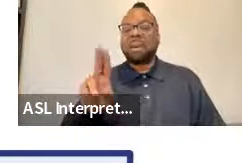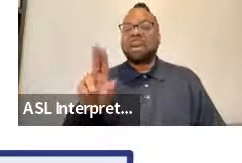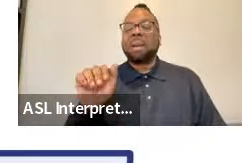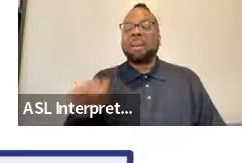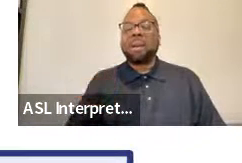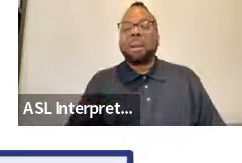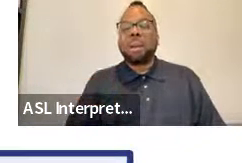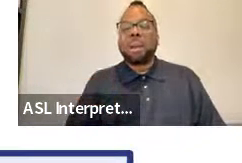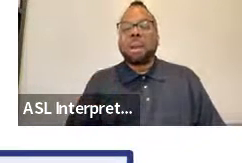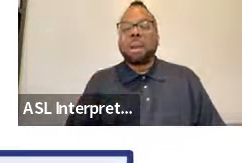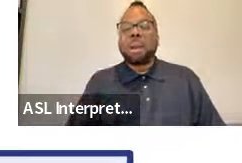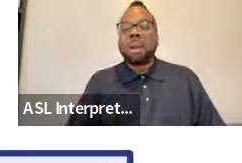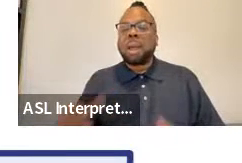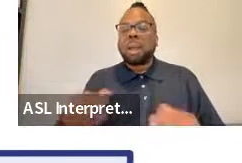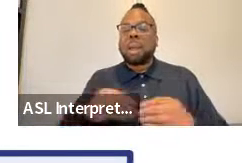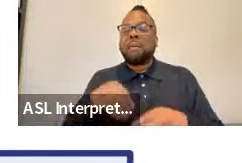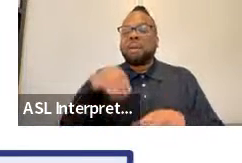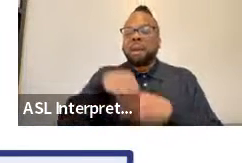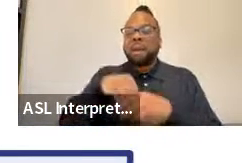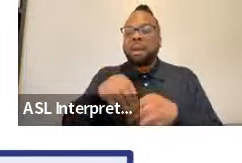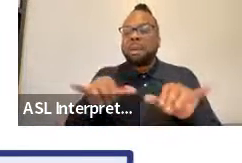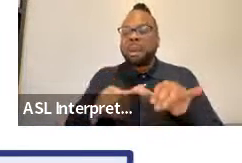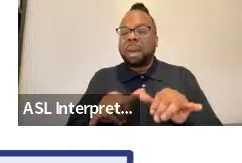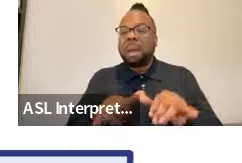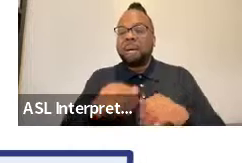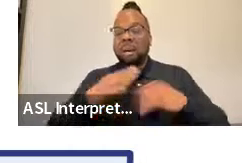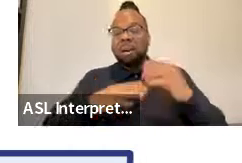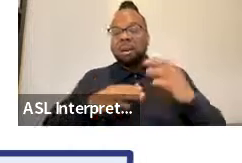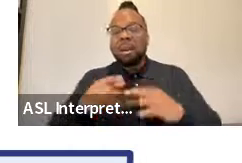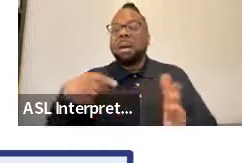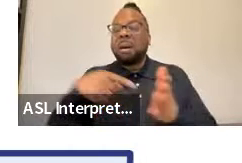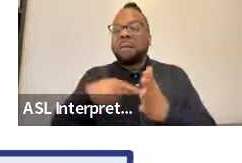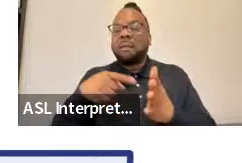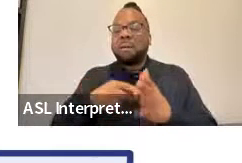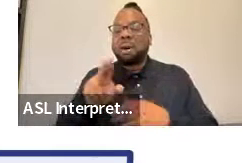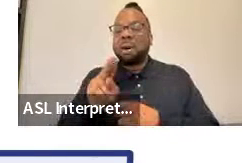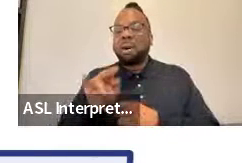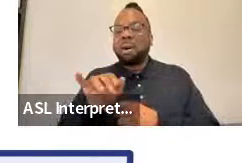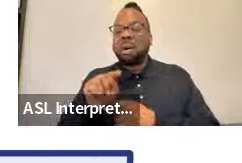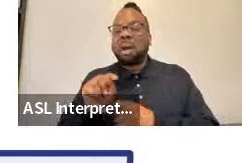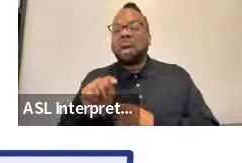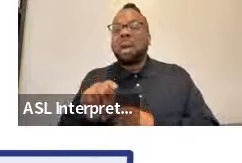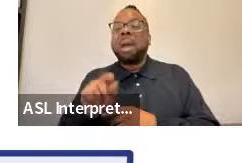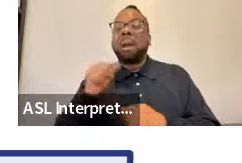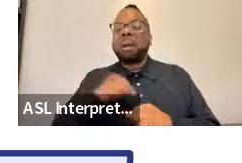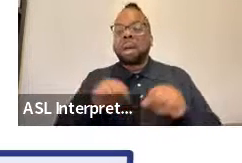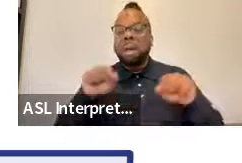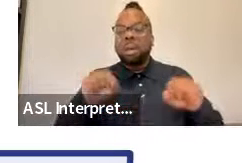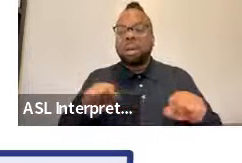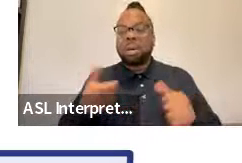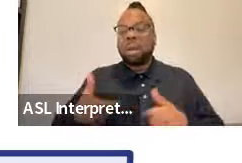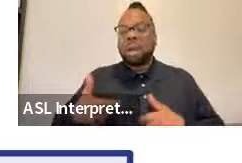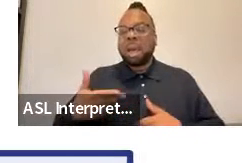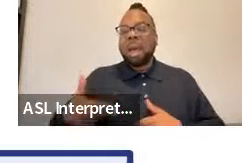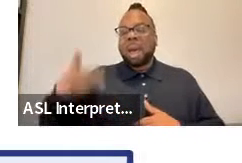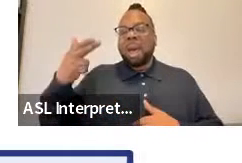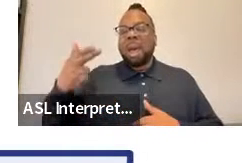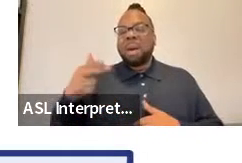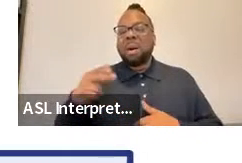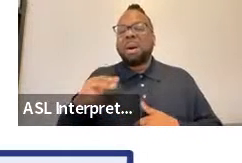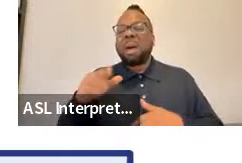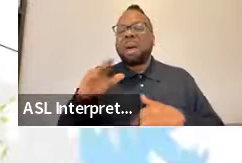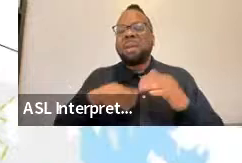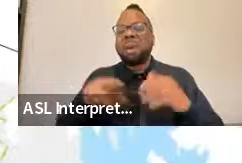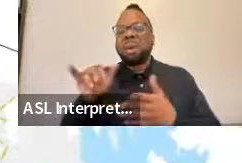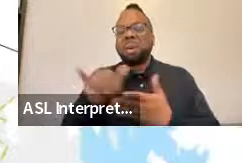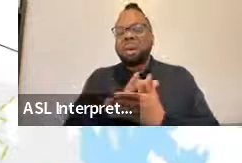averaging, meaning a building can include deeply affordable units and serve a much wider range of New York City families. Next slide.